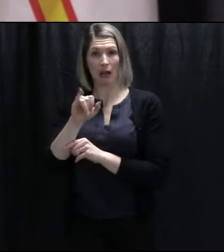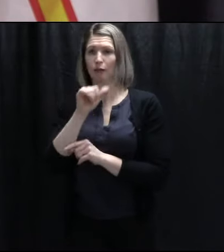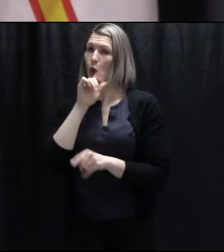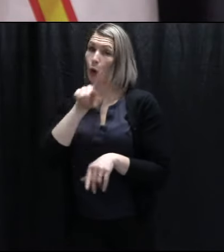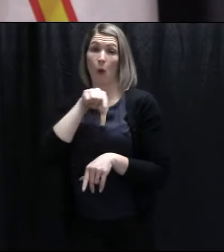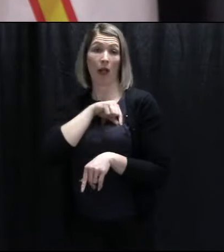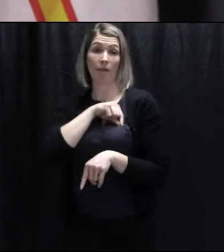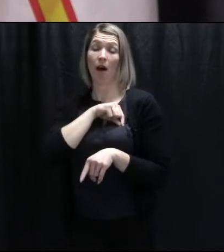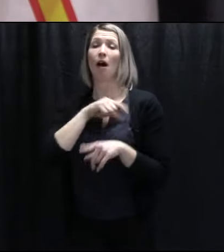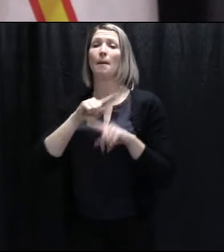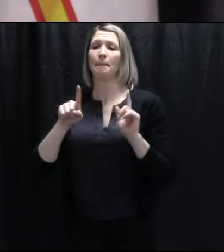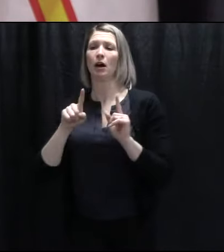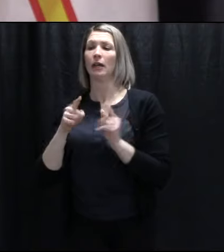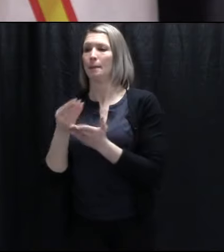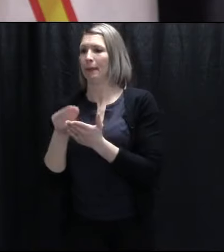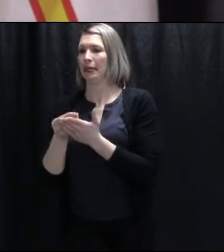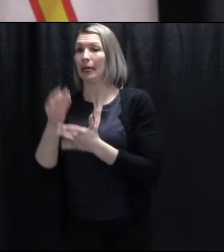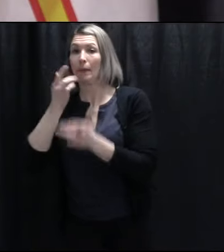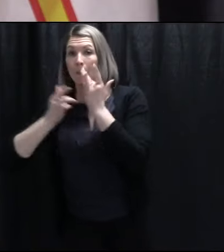result of COVID-19.